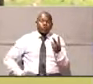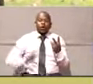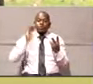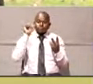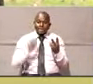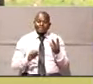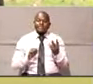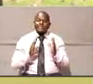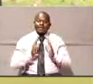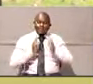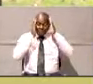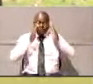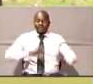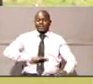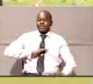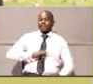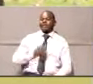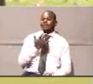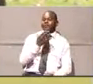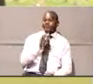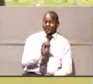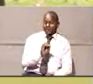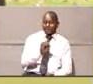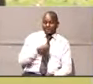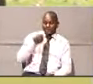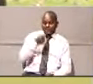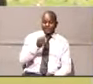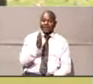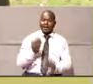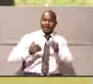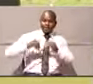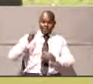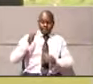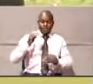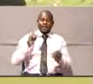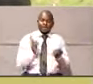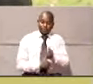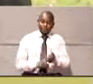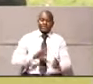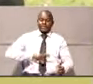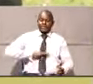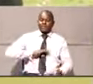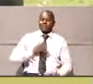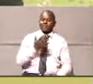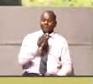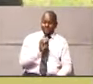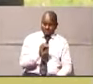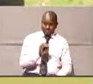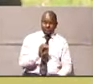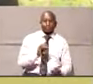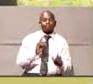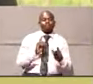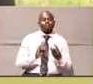be a bishop who is 50 years and above. You must have attained 50 years of age.